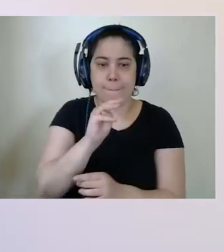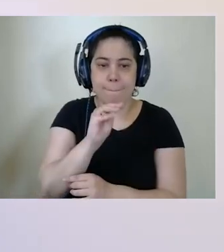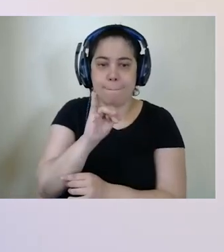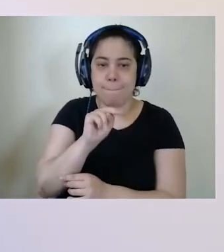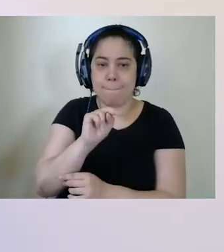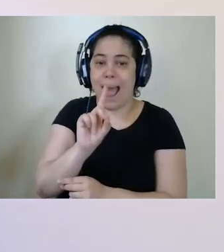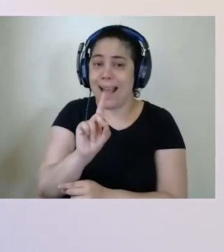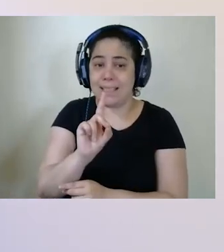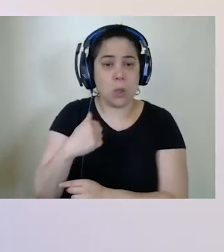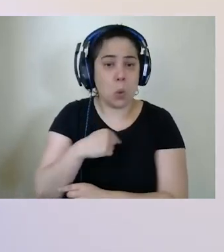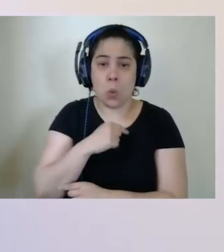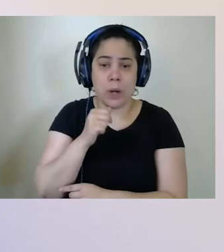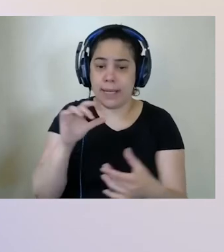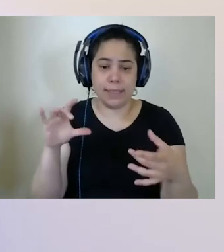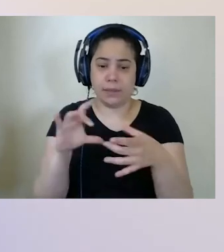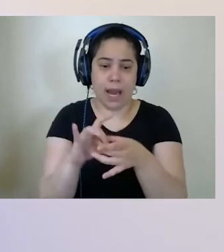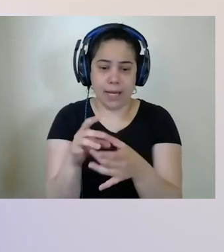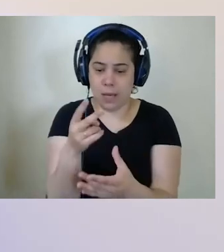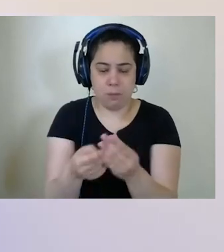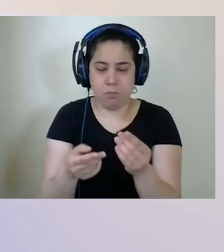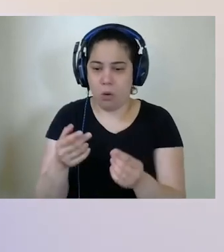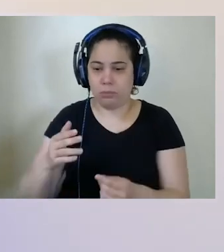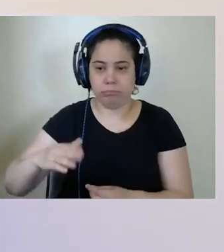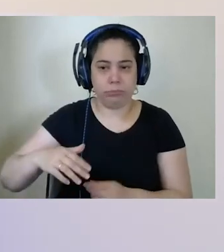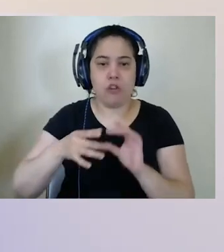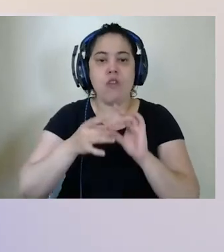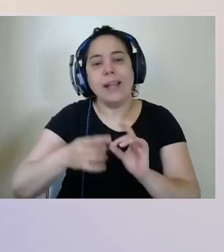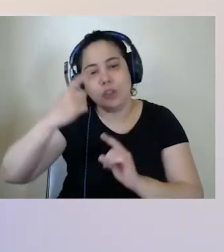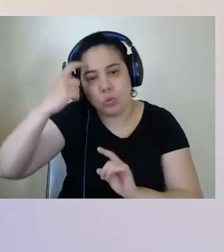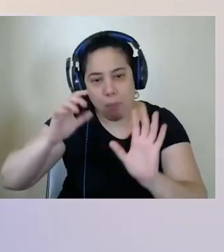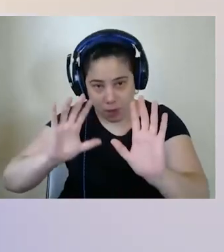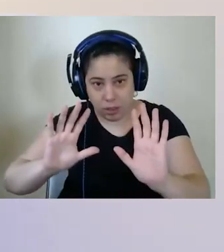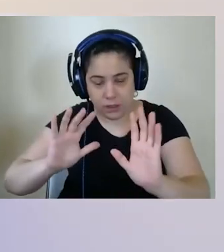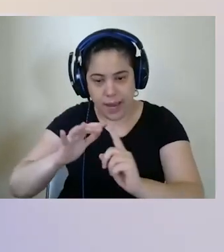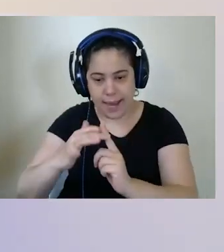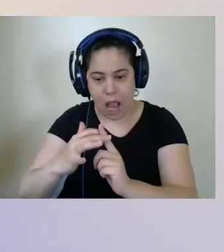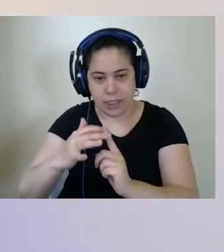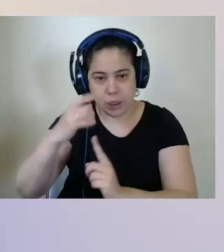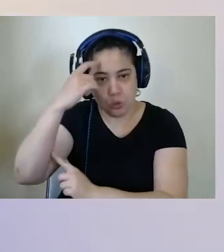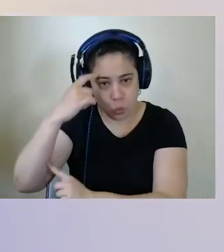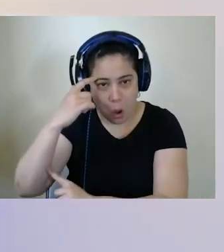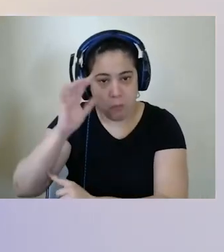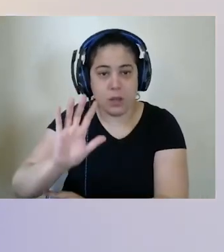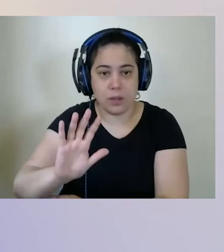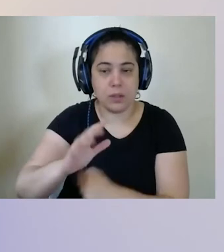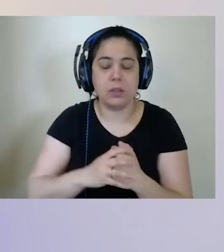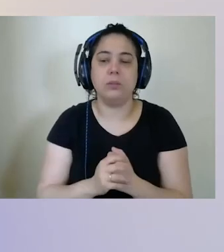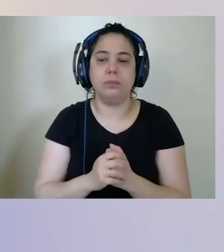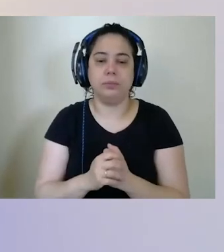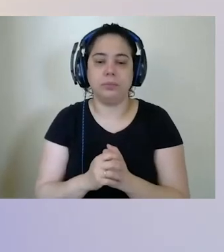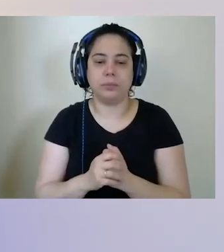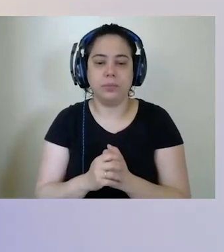yet in at least in trauma thinking, was as a receptor for